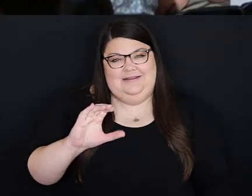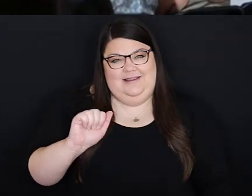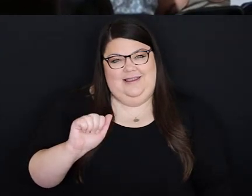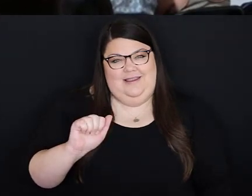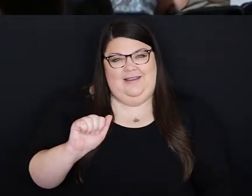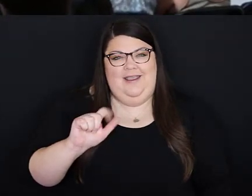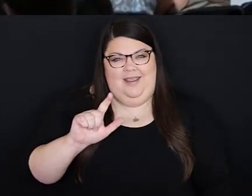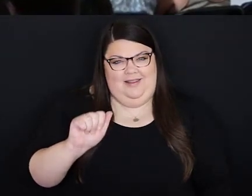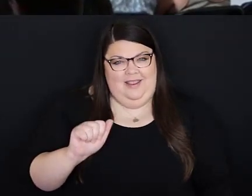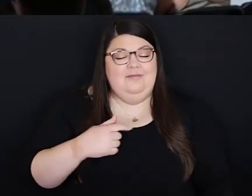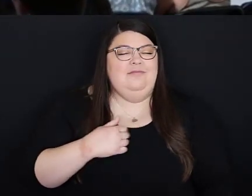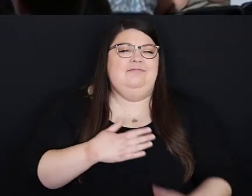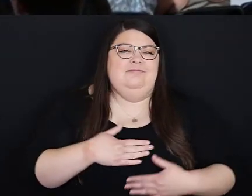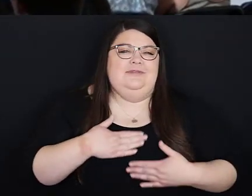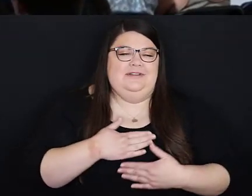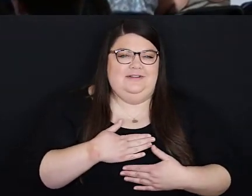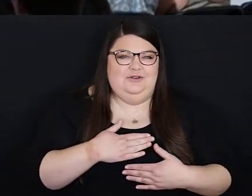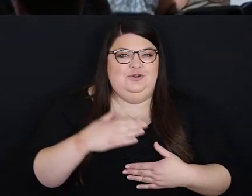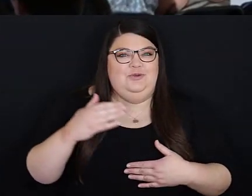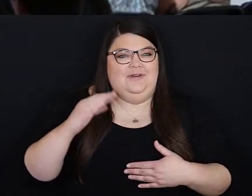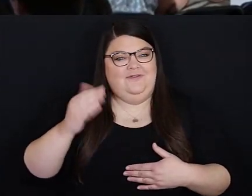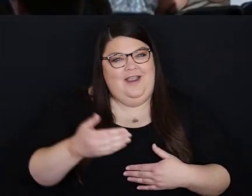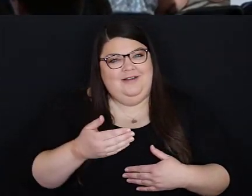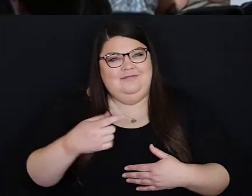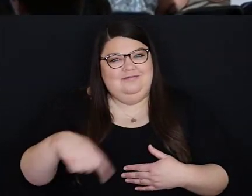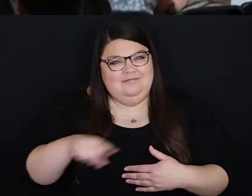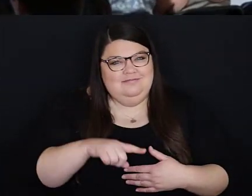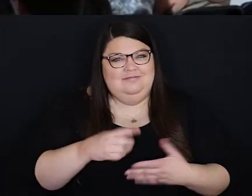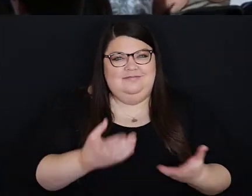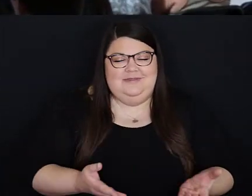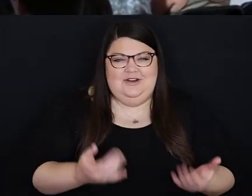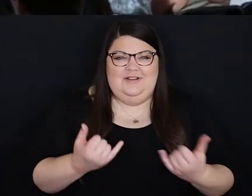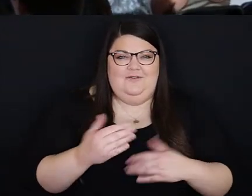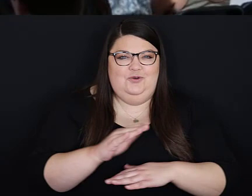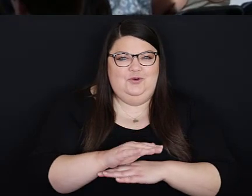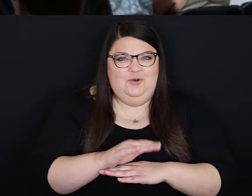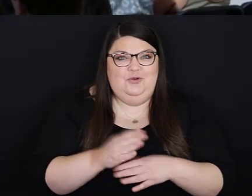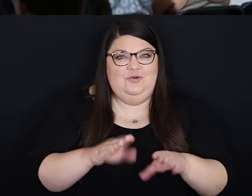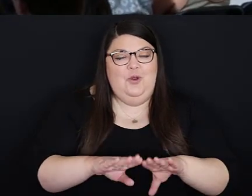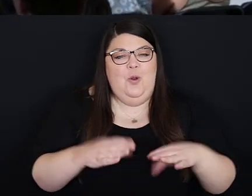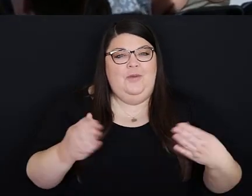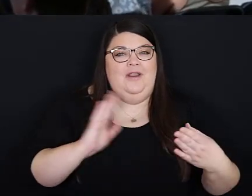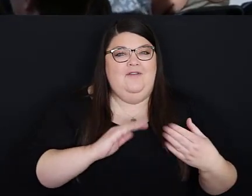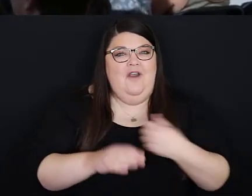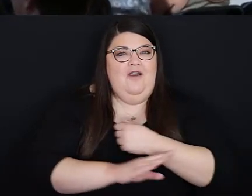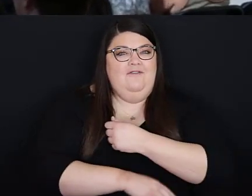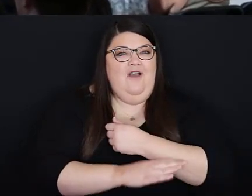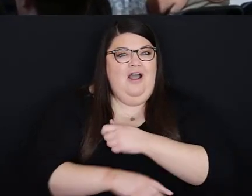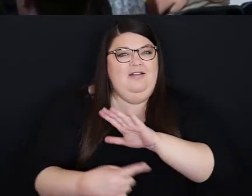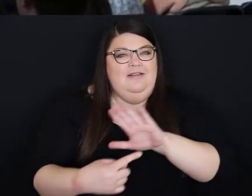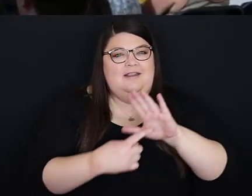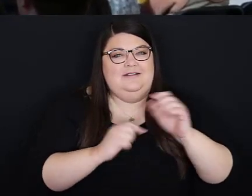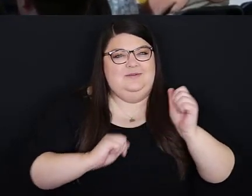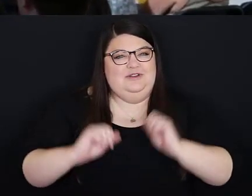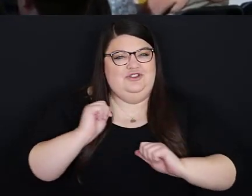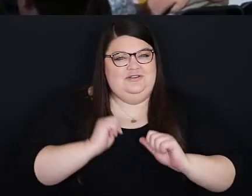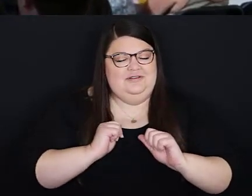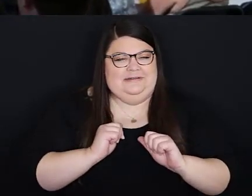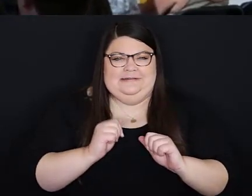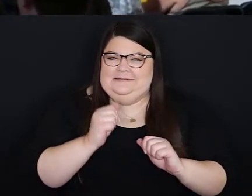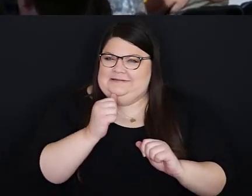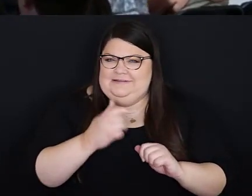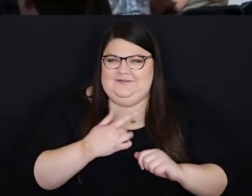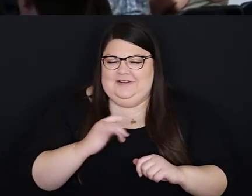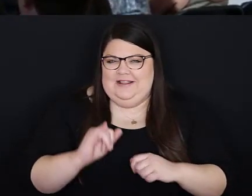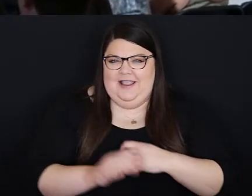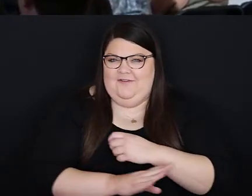to invite you here this afternoon and welcome you to the opening of our fall exhibitions. It does not feel